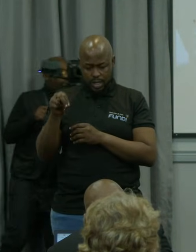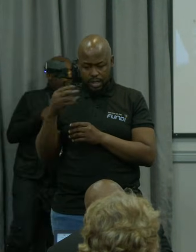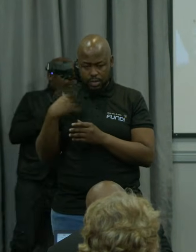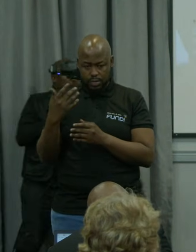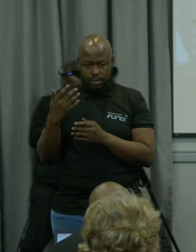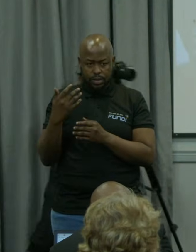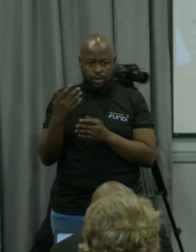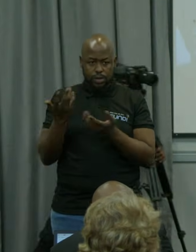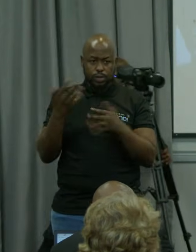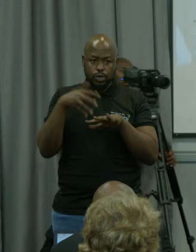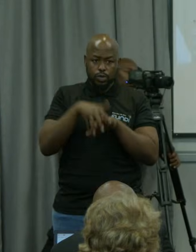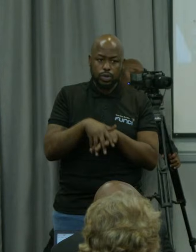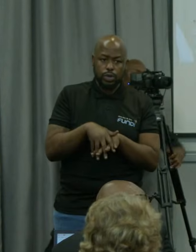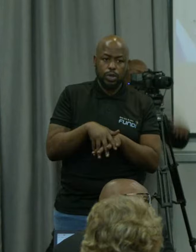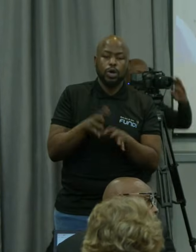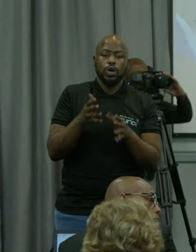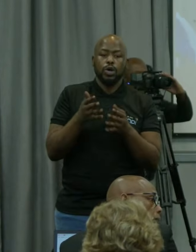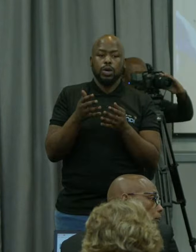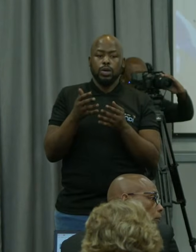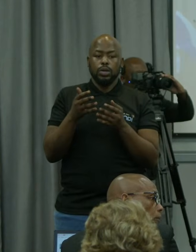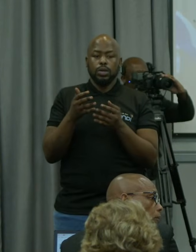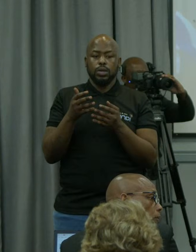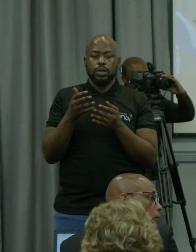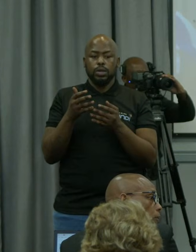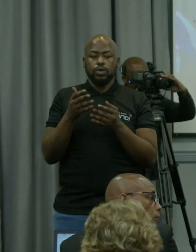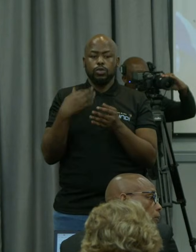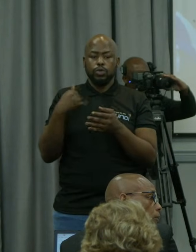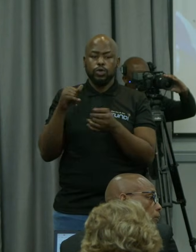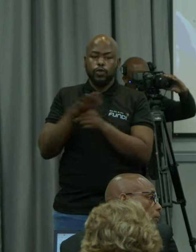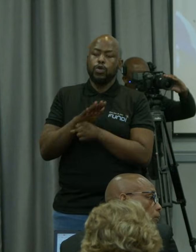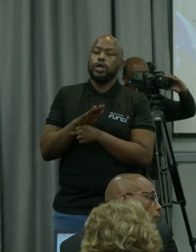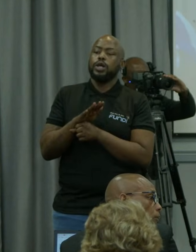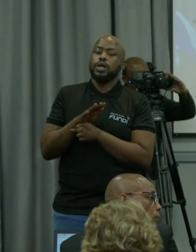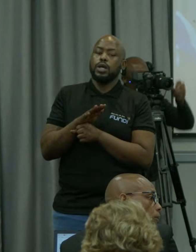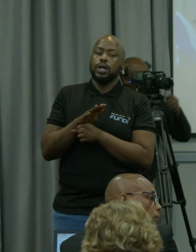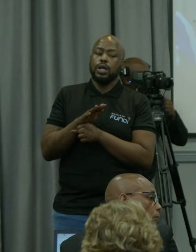or being, totally